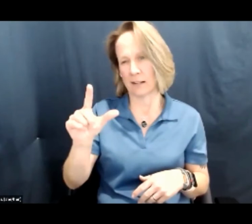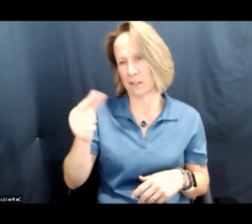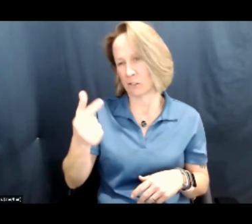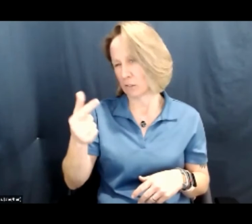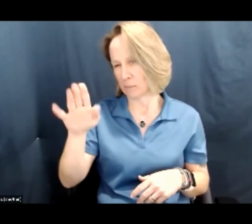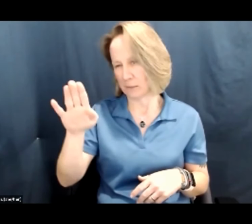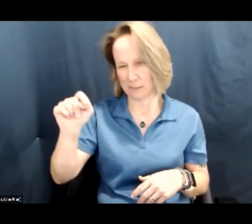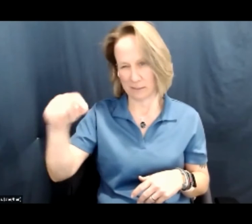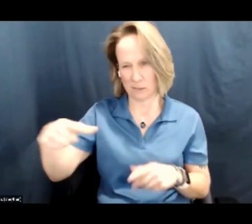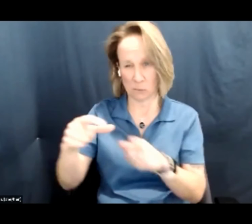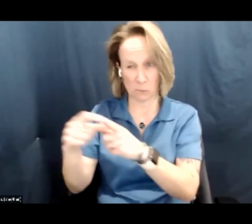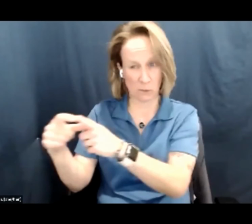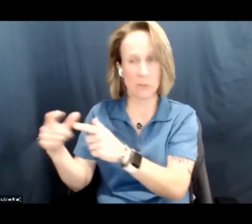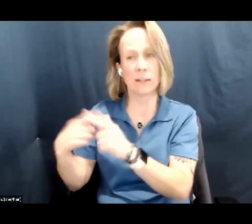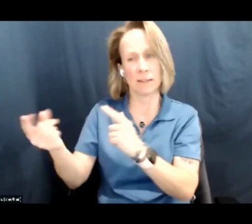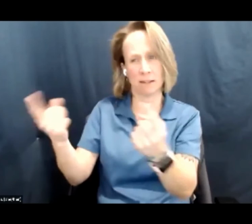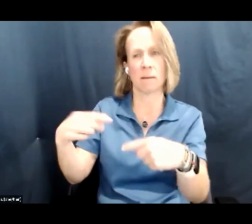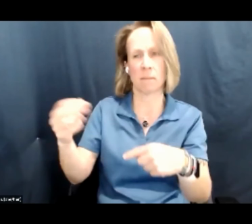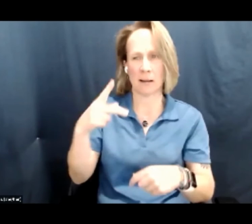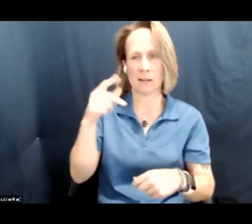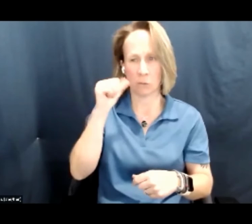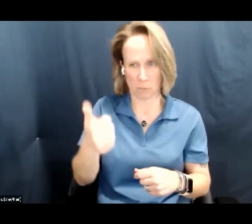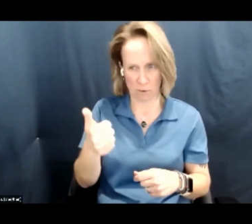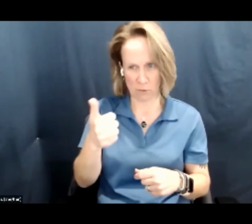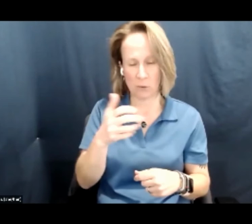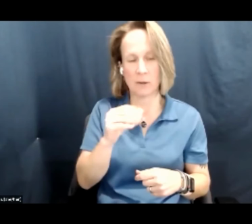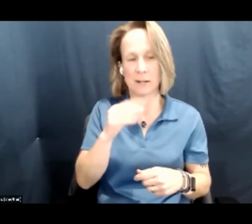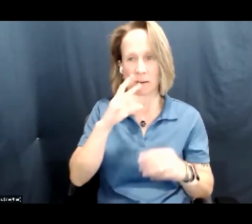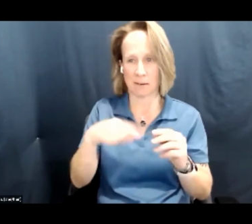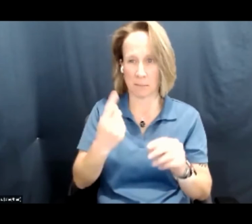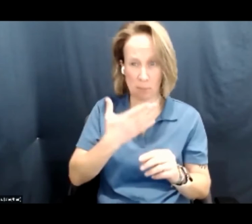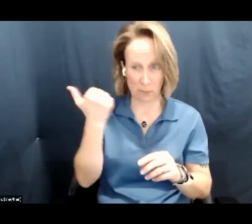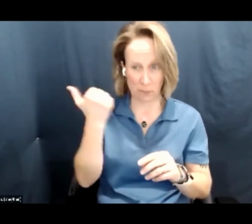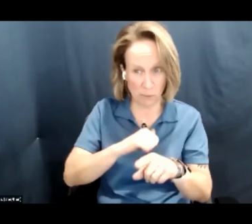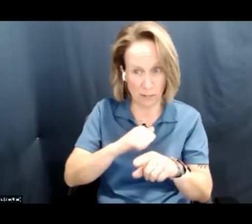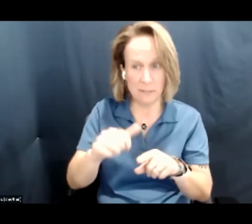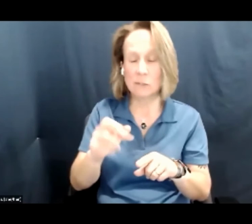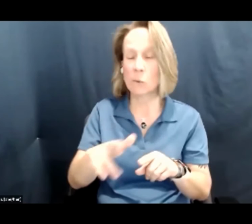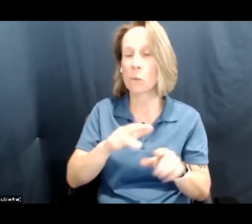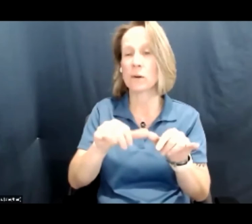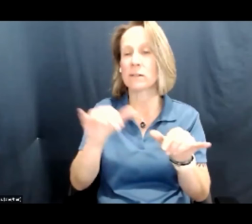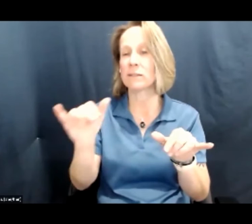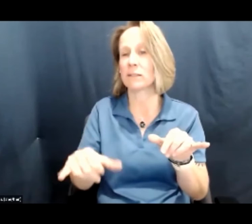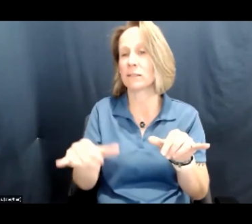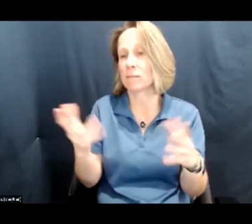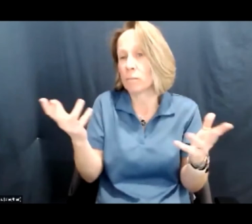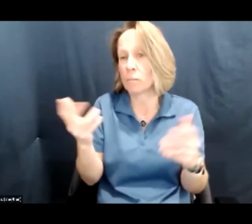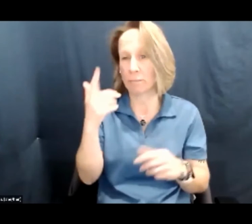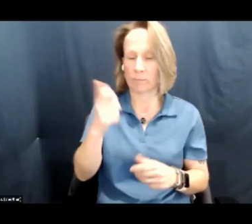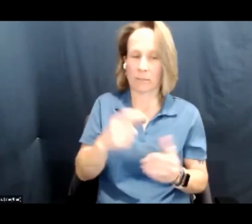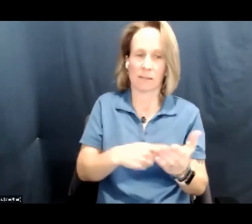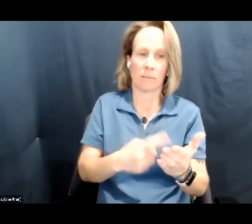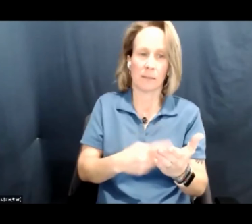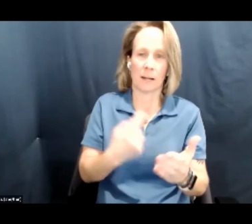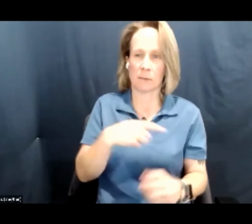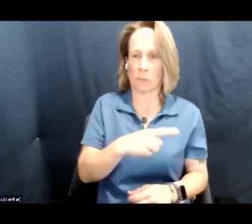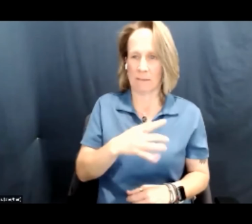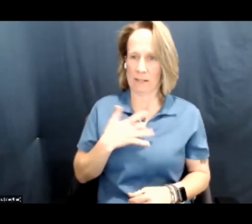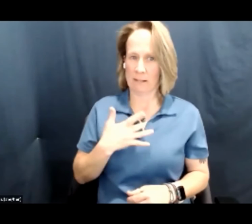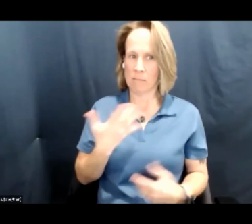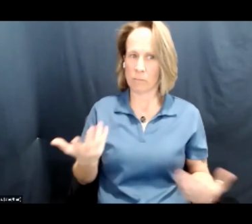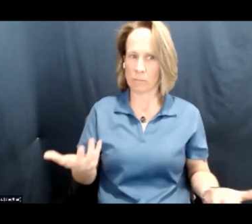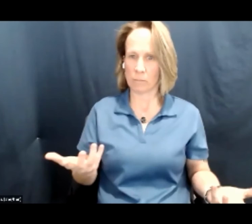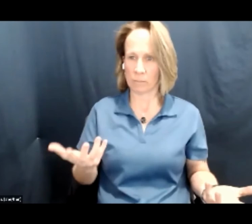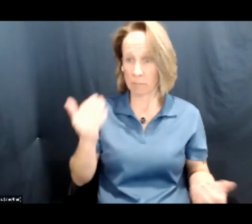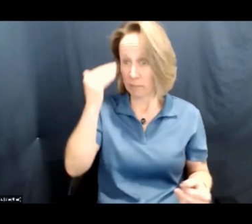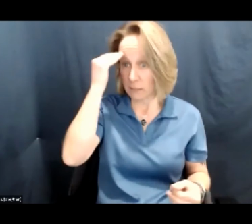practices. You can also stay if you want, because sometimes we might feel that we know a lot of different things about